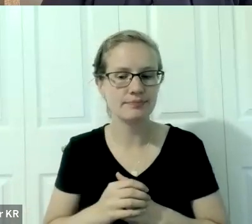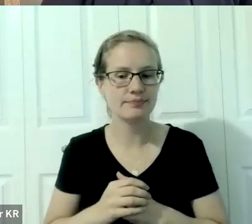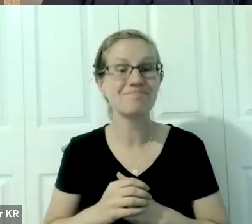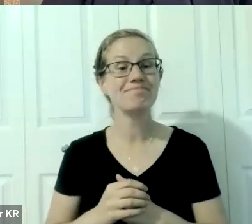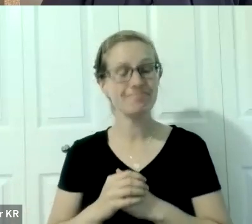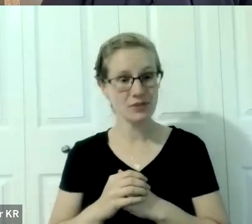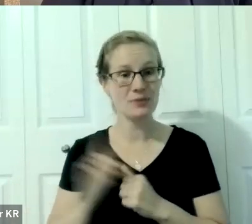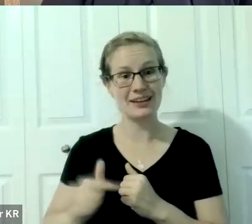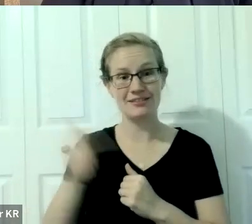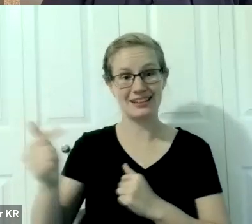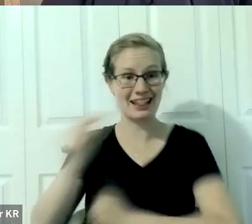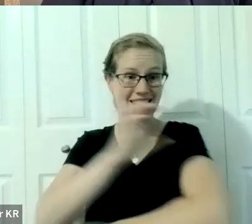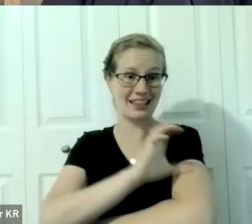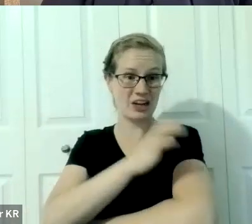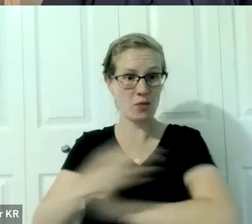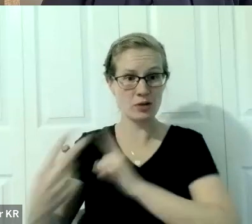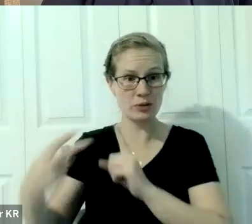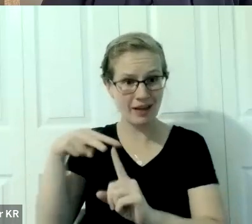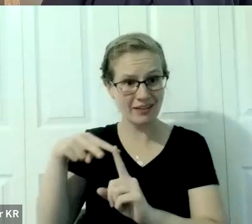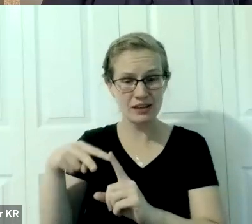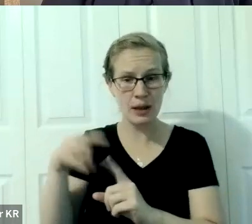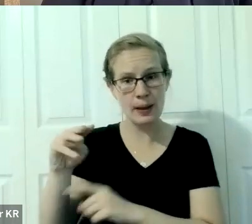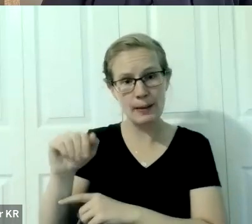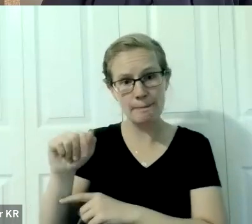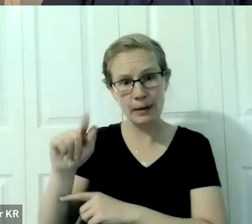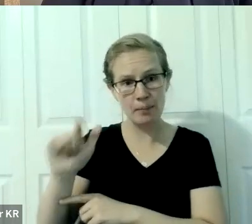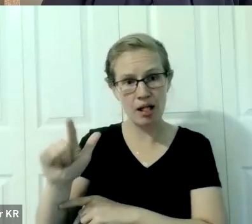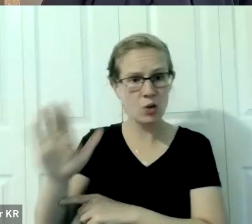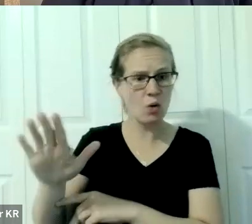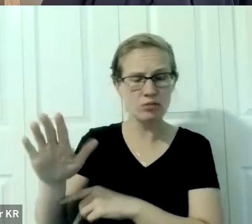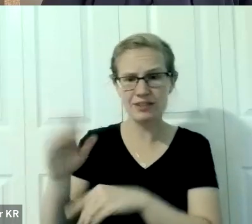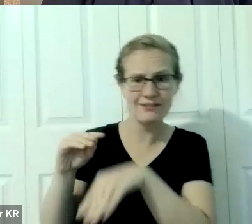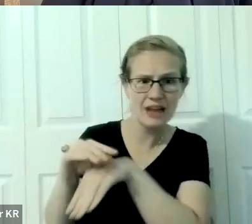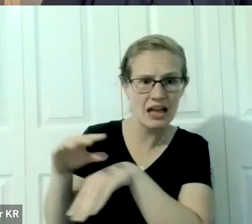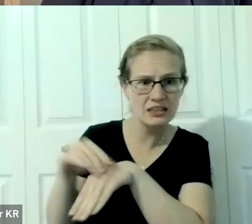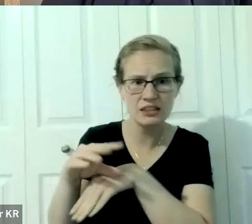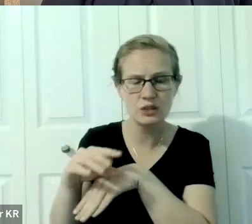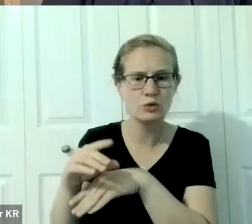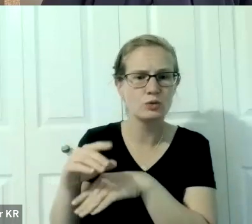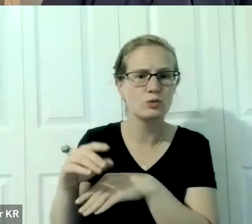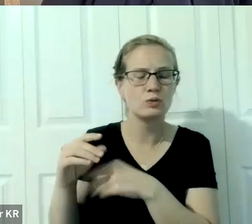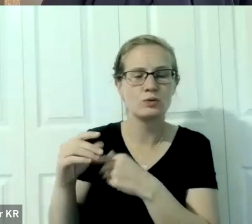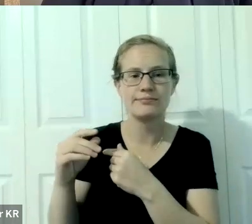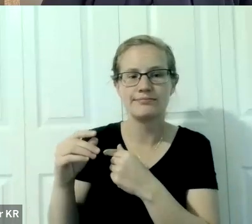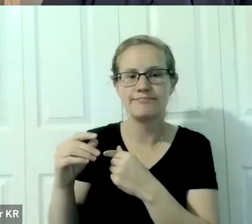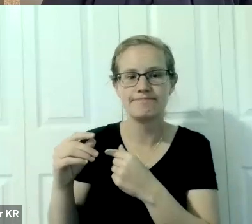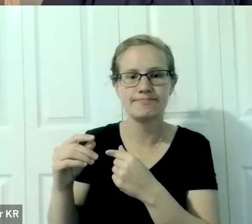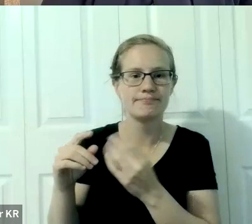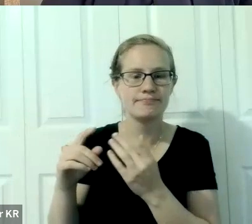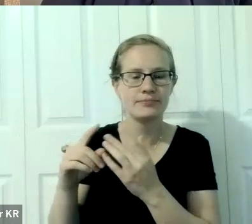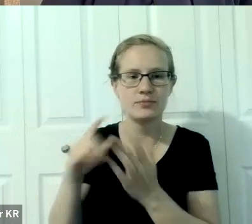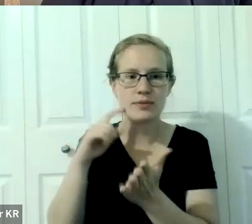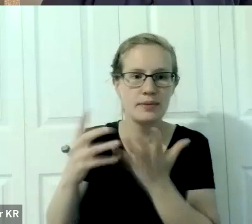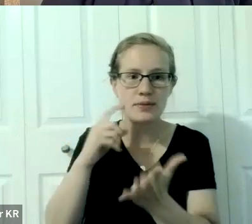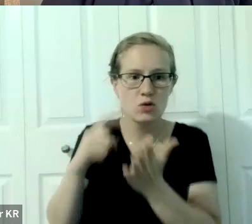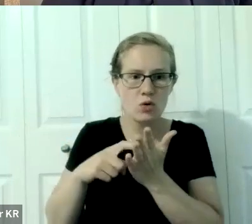So from a clinician point of view, how would you, Maribel, advise someone as to how they would, you know, once they start to see